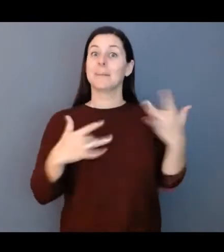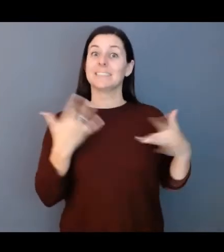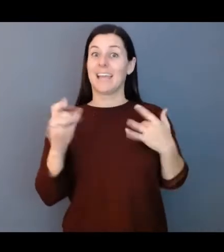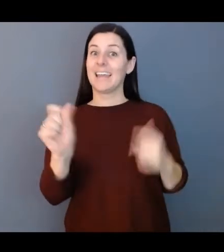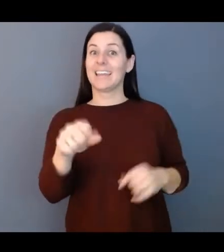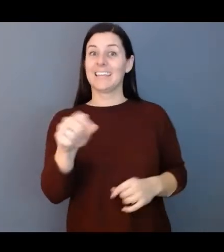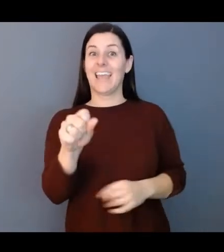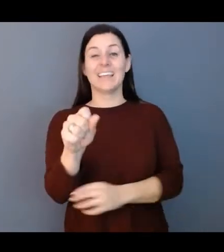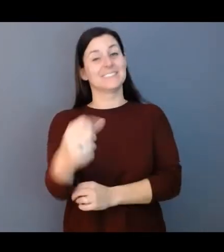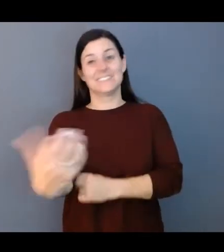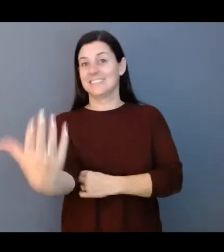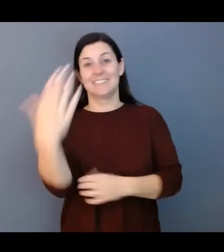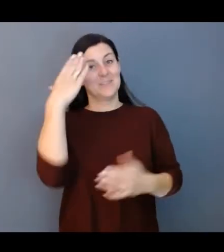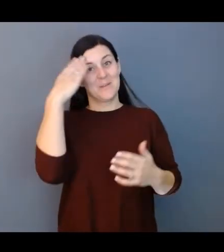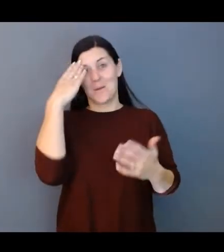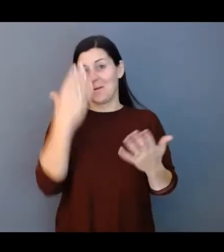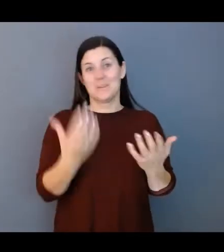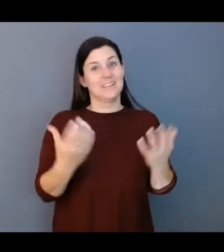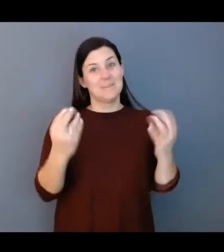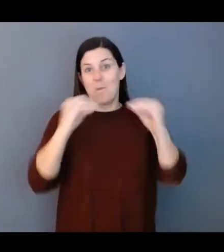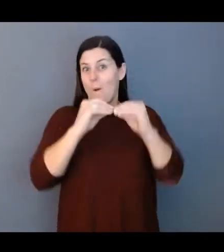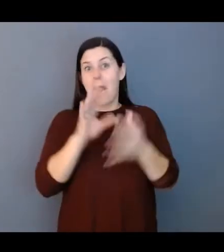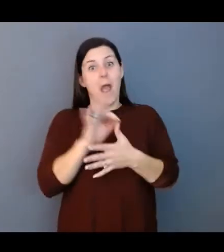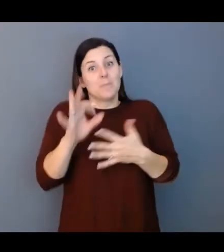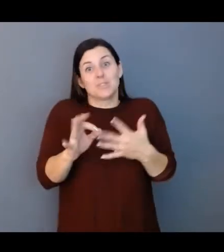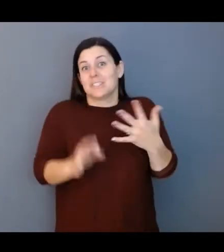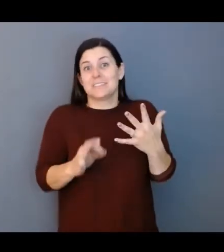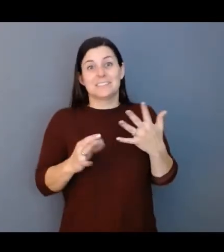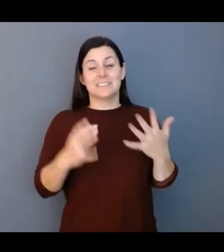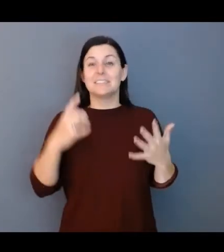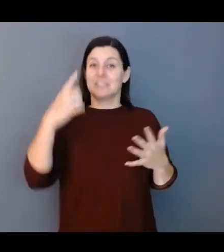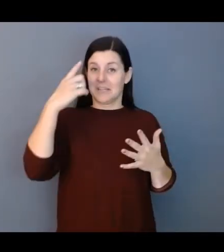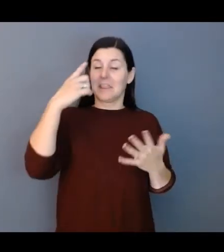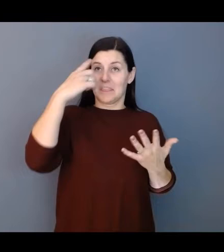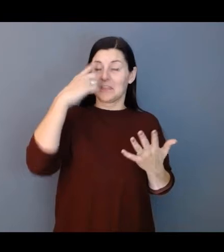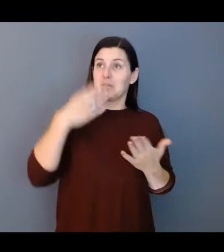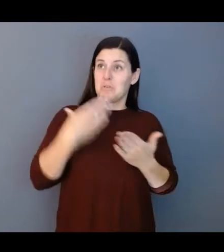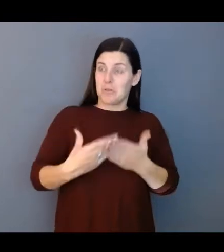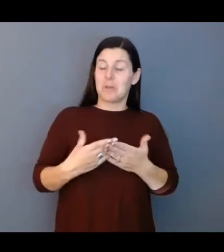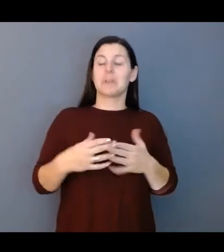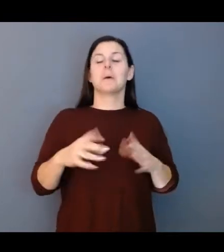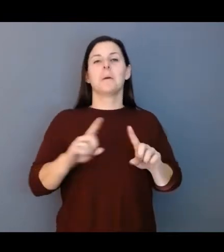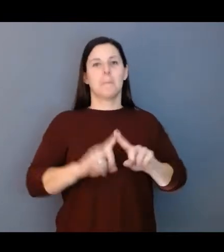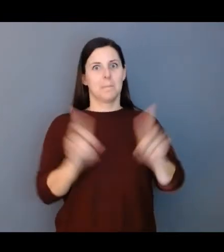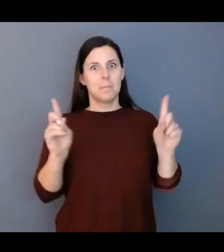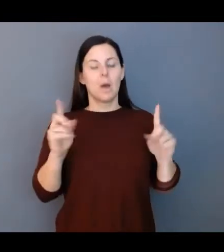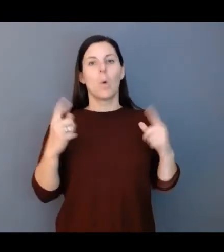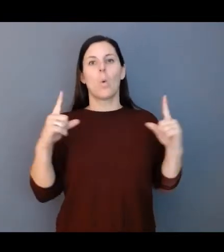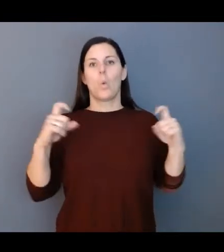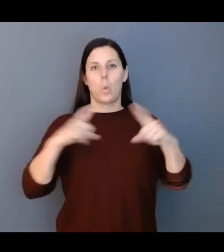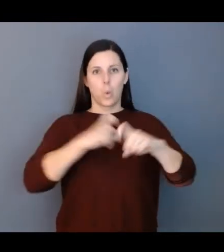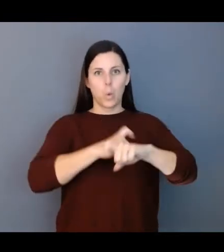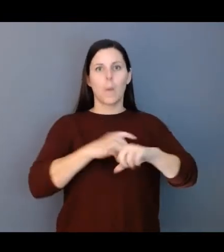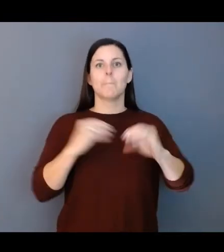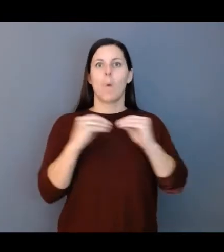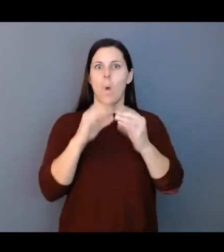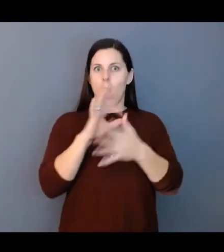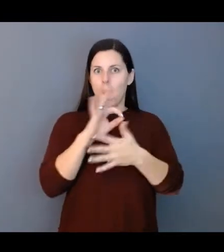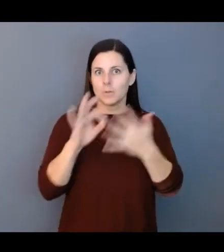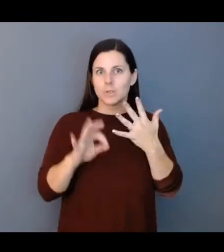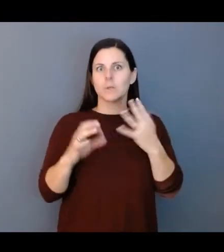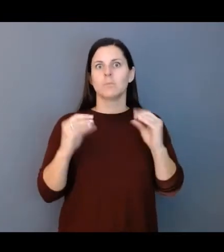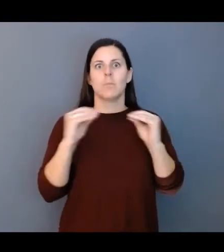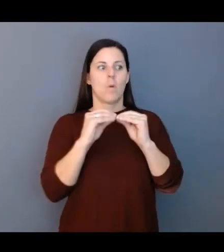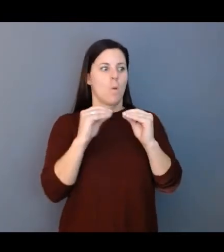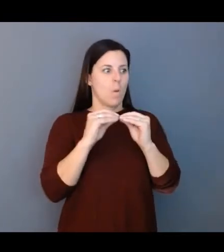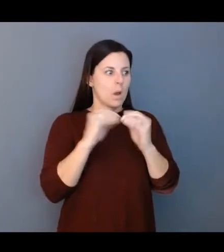than excited because there's more options for me. I think choice is good, options are good, but you have more